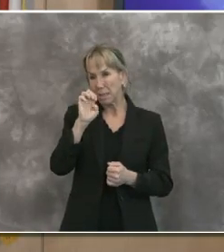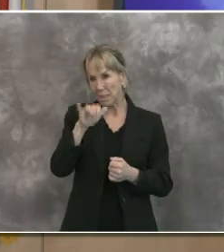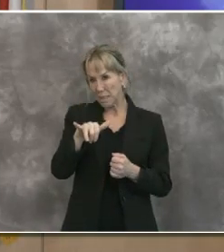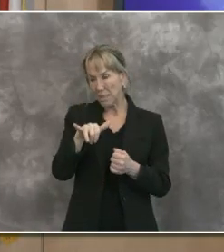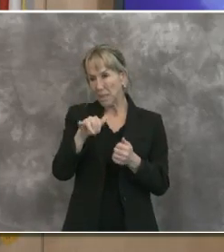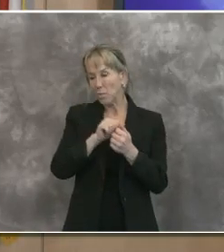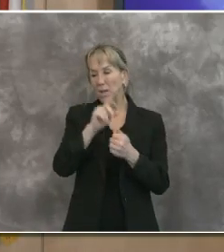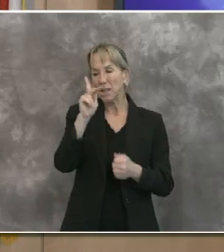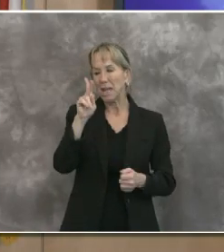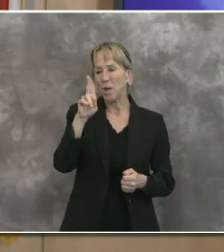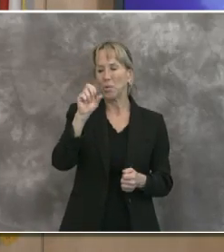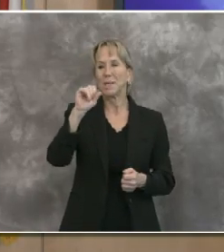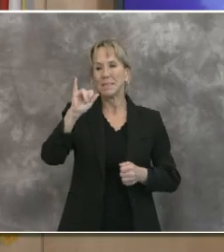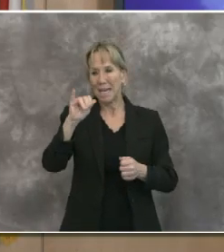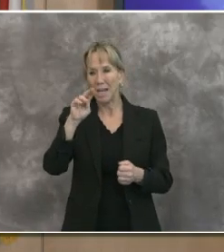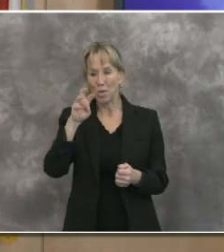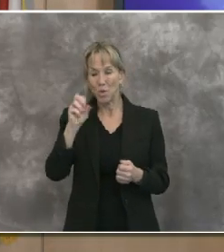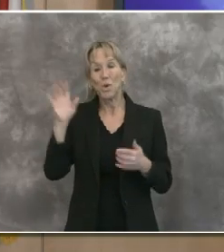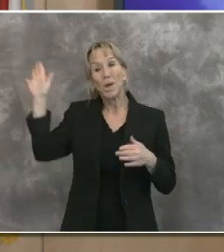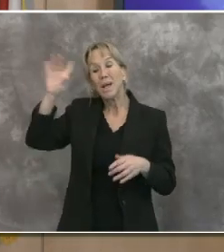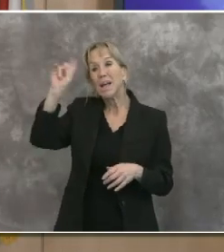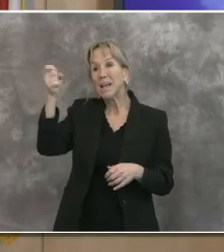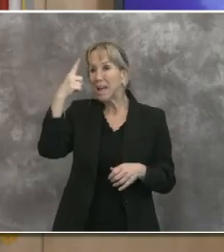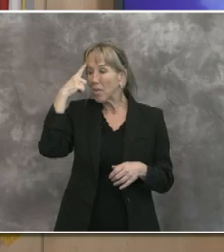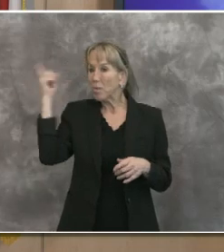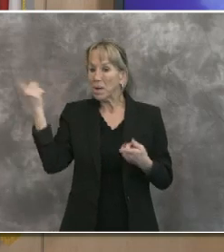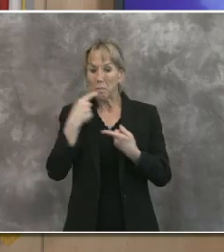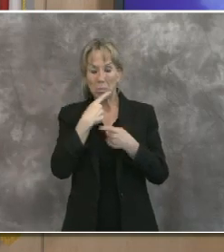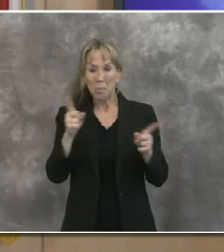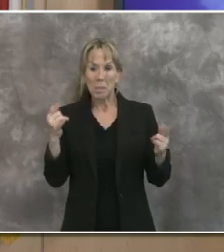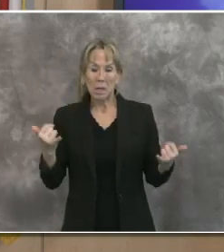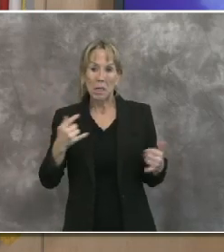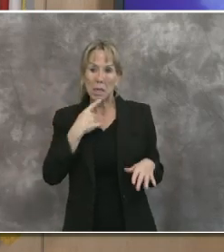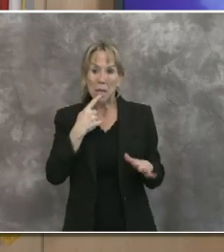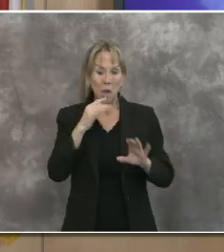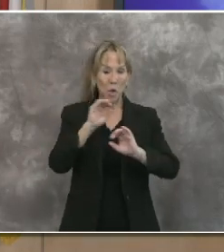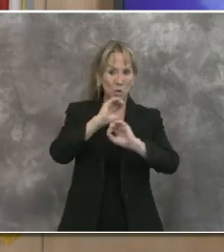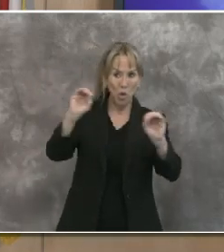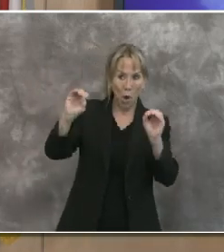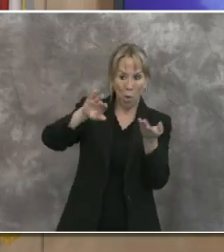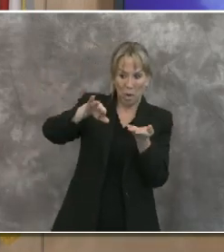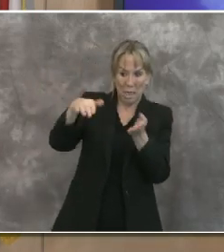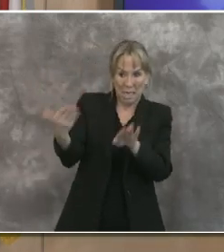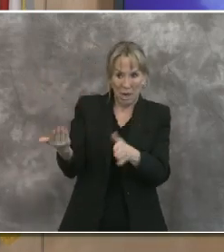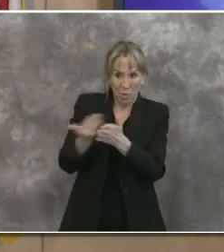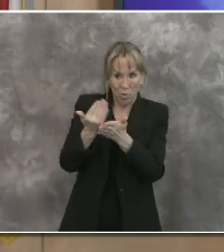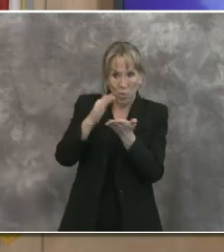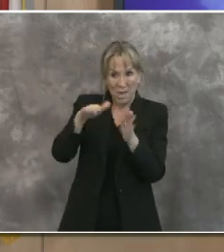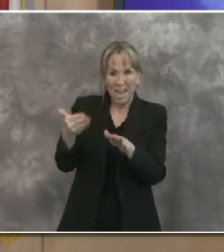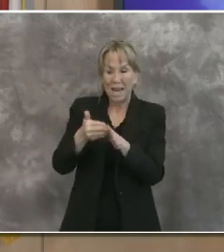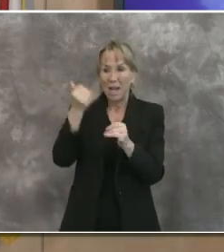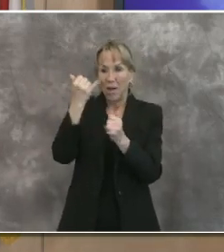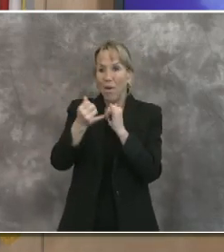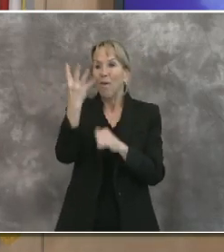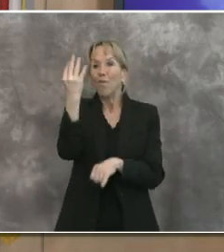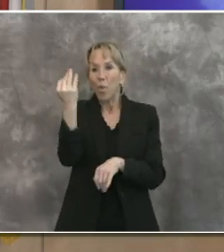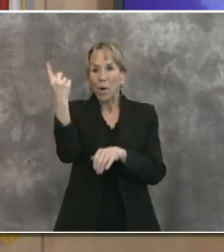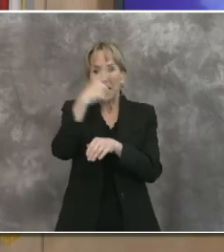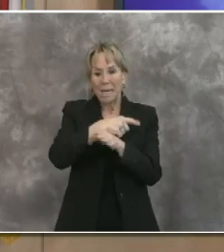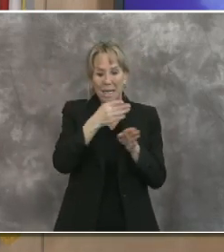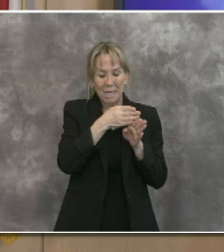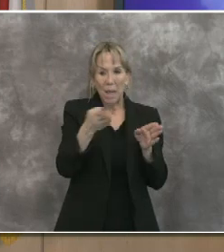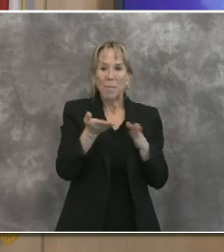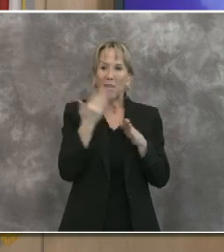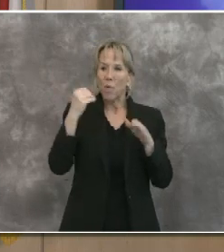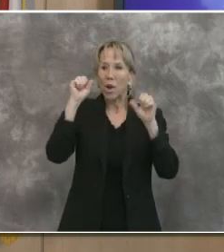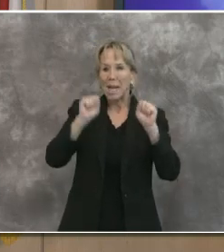press conference today, one of the criteria he unveiled was no new coronavirus deaths in the past 14 days before moving into phase